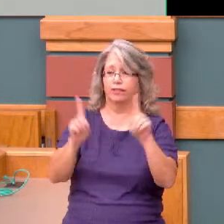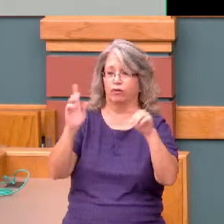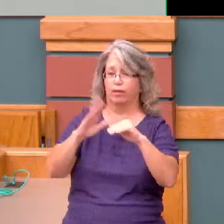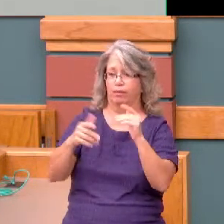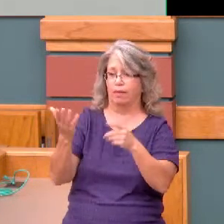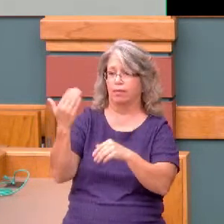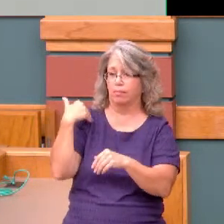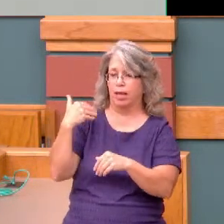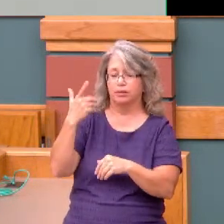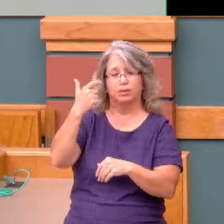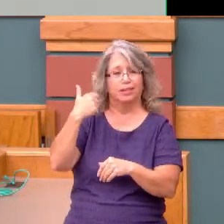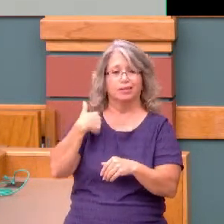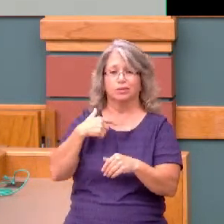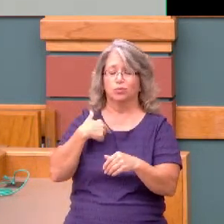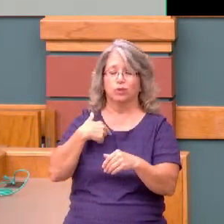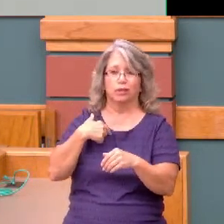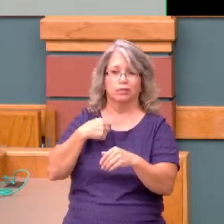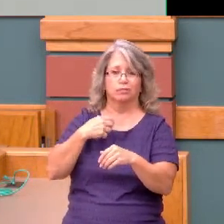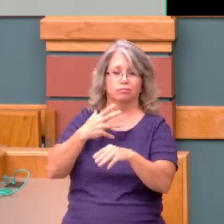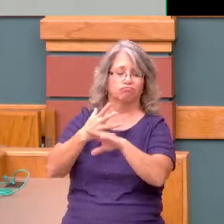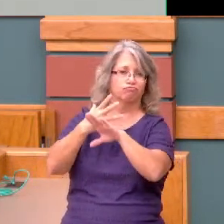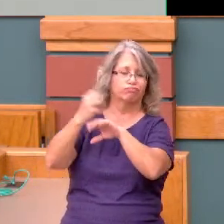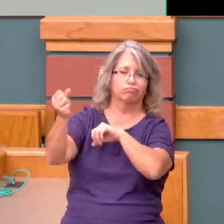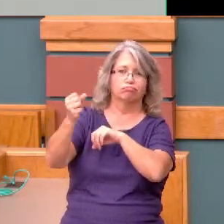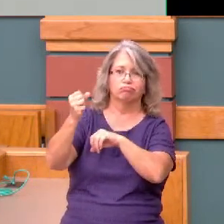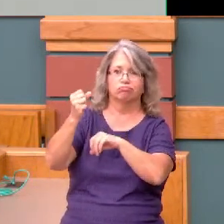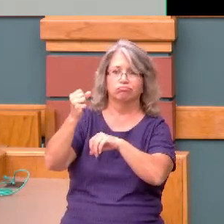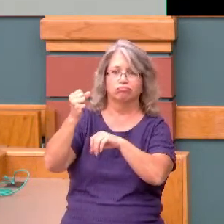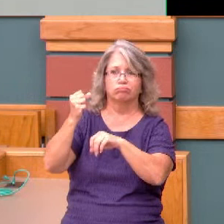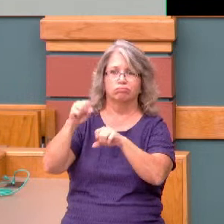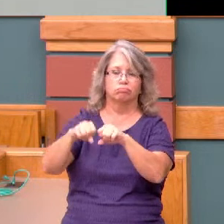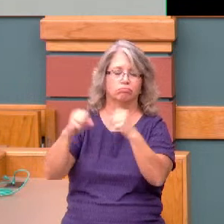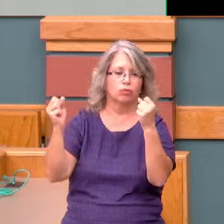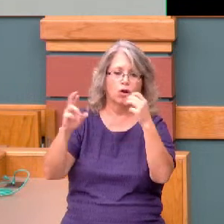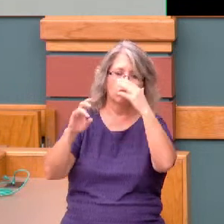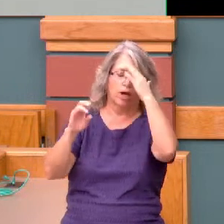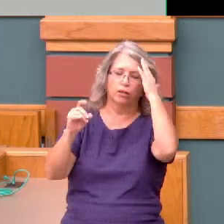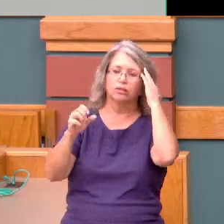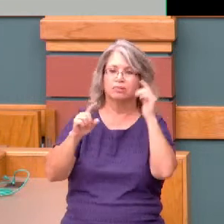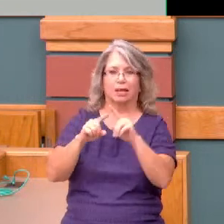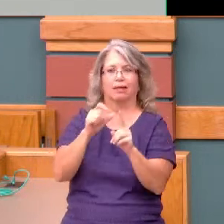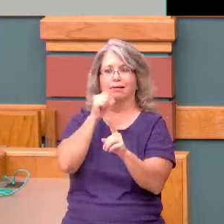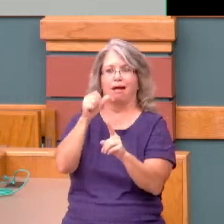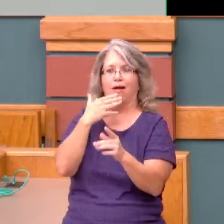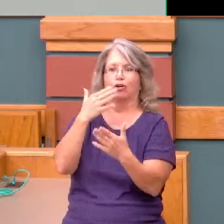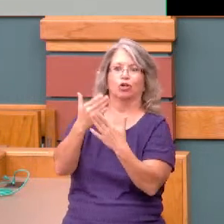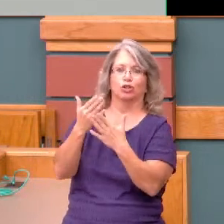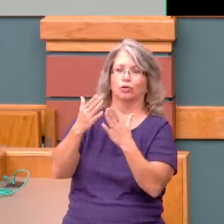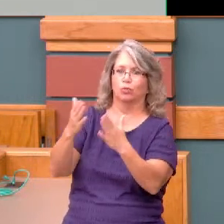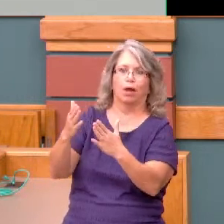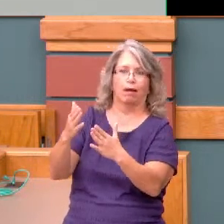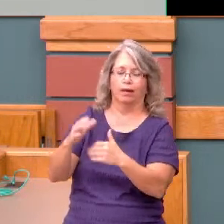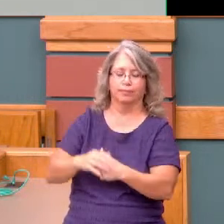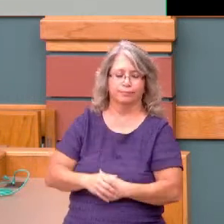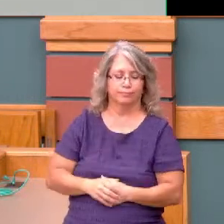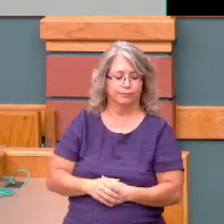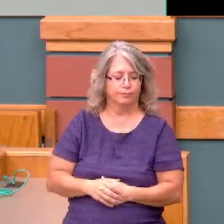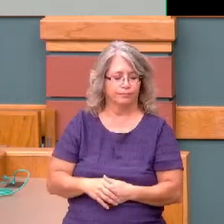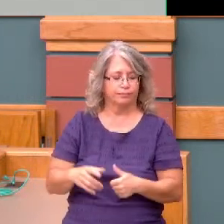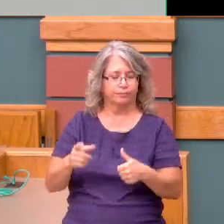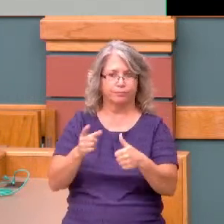we've broken some records in the past week, and these aren't records that we want to be breaking. So the first one is